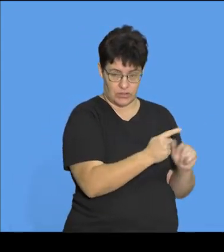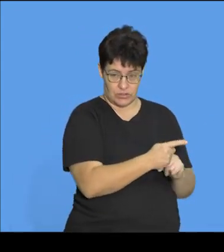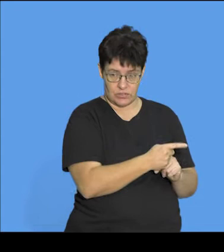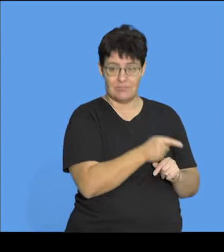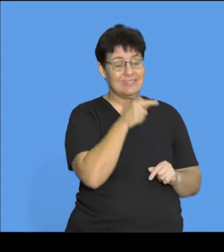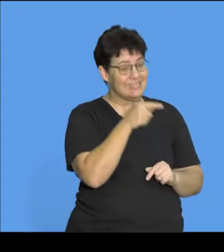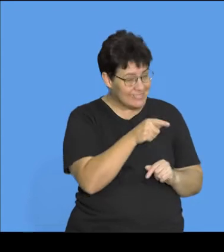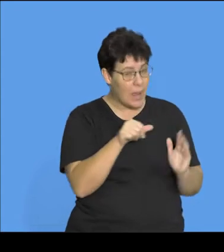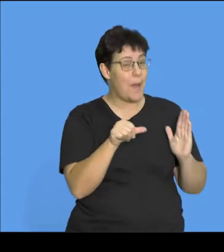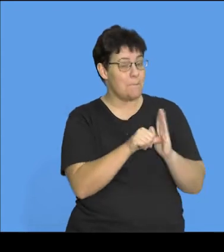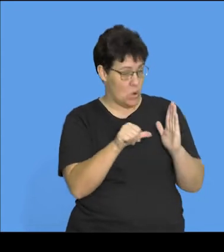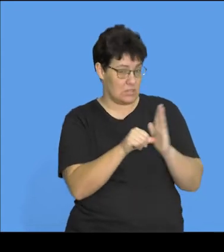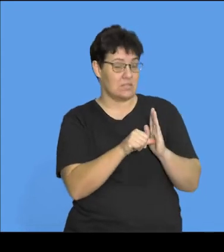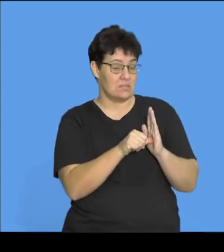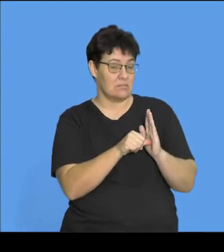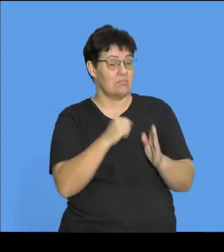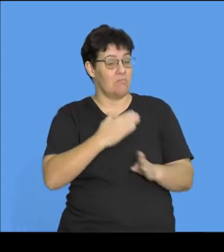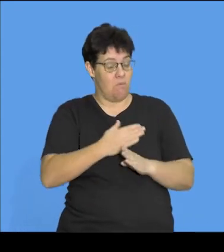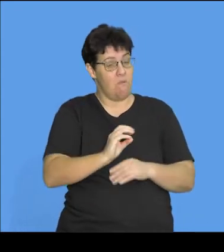an important secretory function.